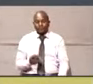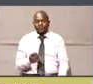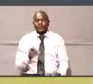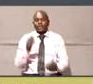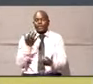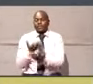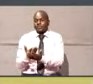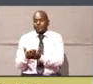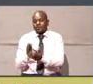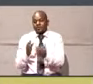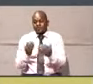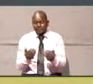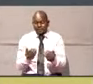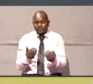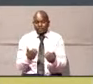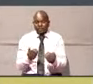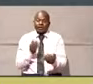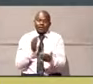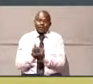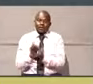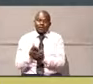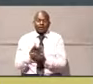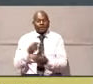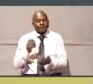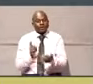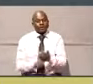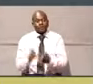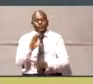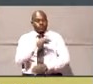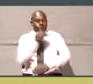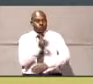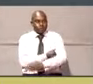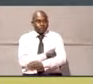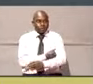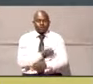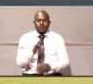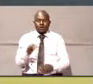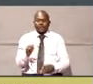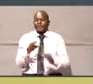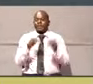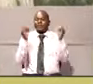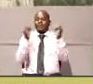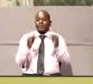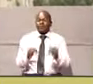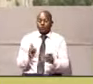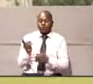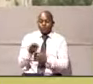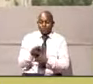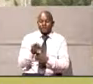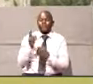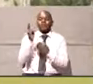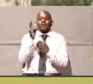there, I'm 100% sure that they will never go to sort authority from the relevant institutions. Wakiso Town